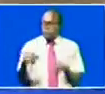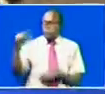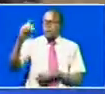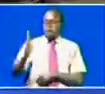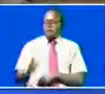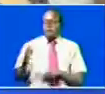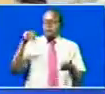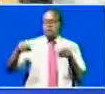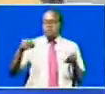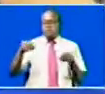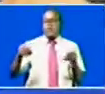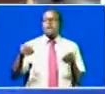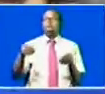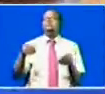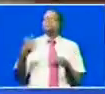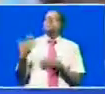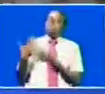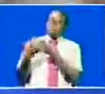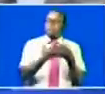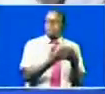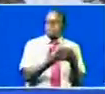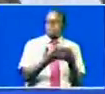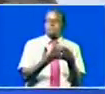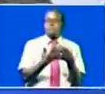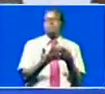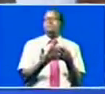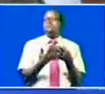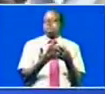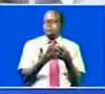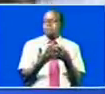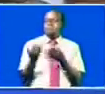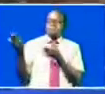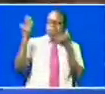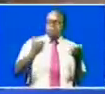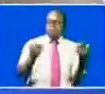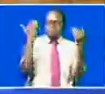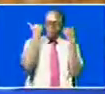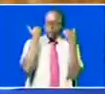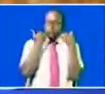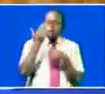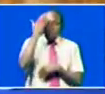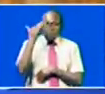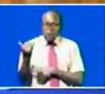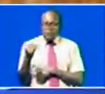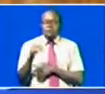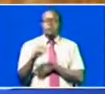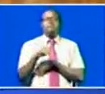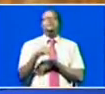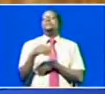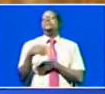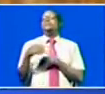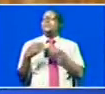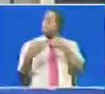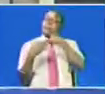Busia Sospita Ujamunga amekesha katika korokoro za polisi na kufikishwa mahakamani kwa madai ya kufuja shilingi milioni nane